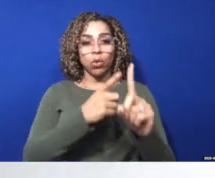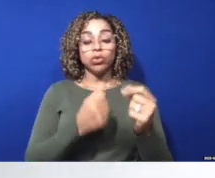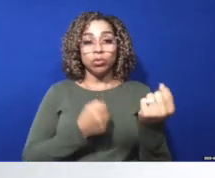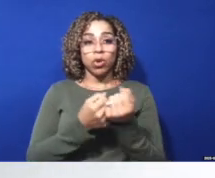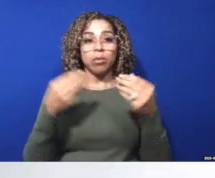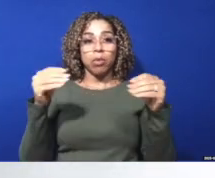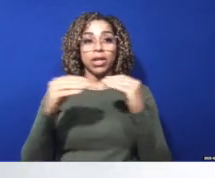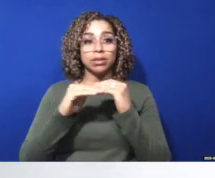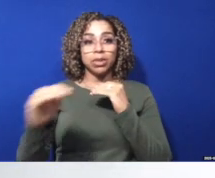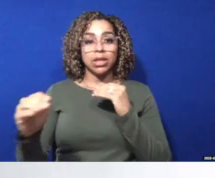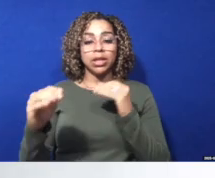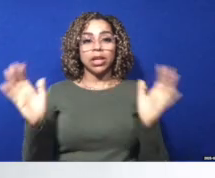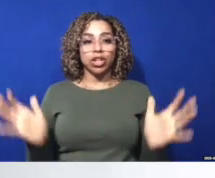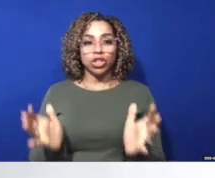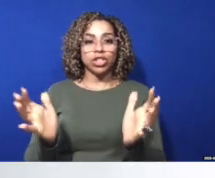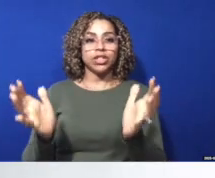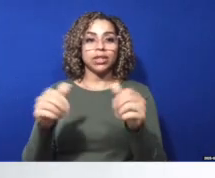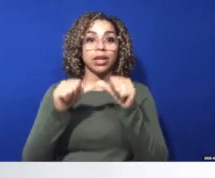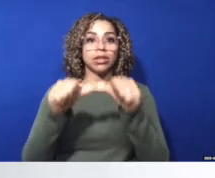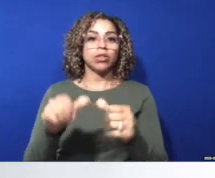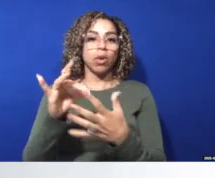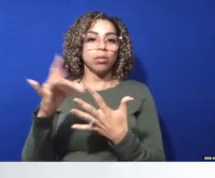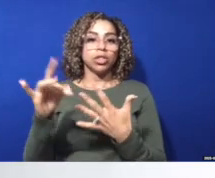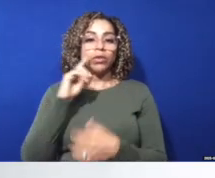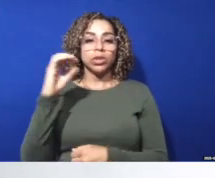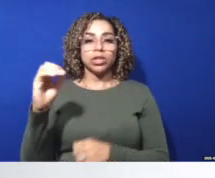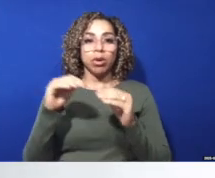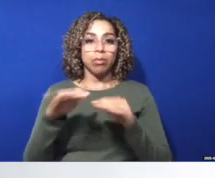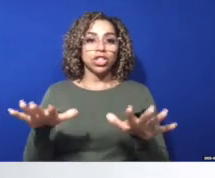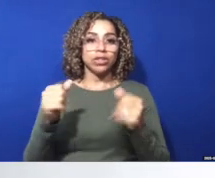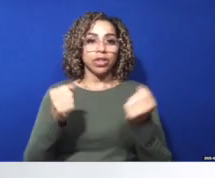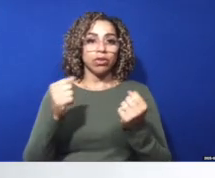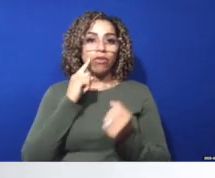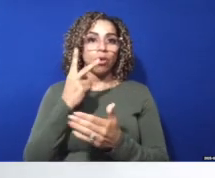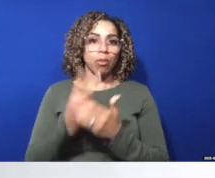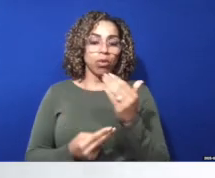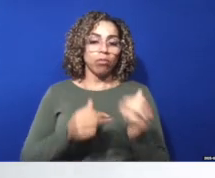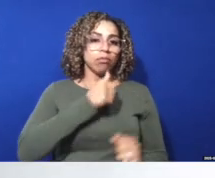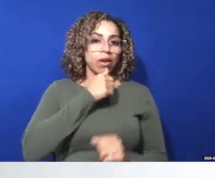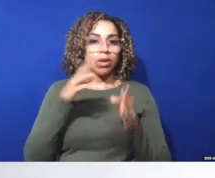and encouraging continued adoption of zero-emission vehicles across both sectors.